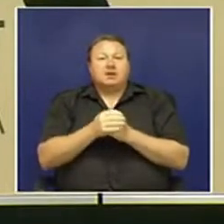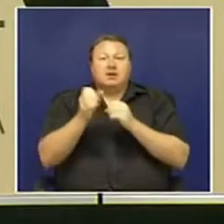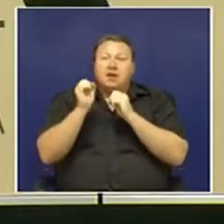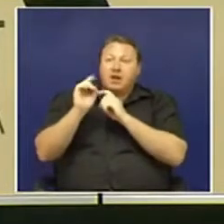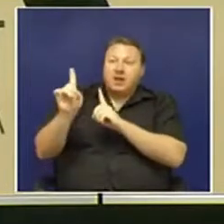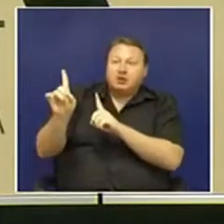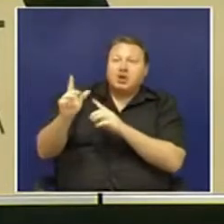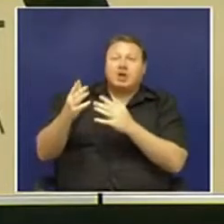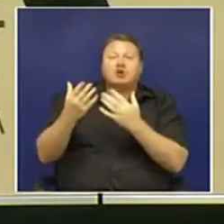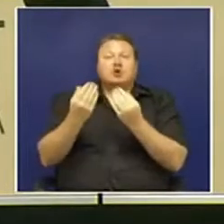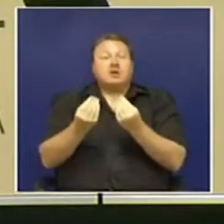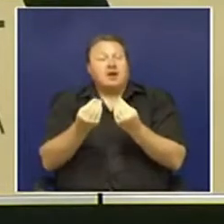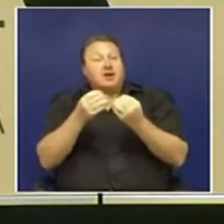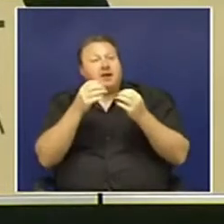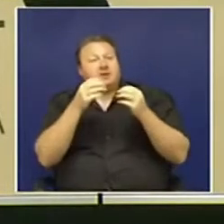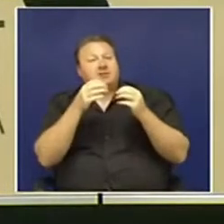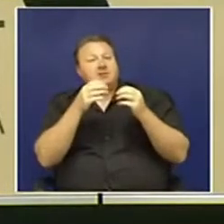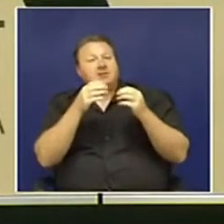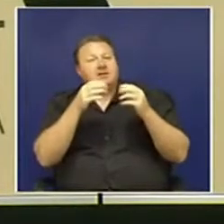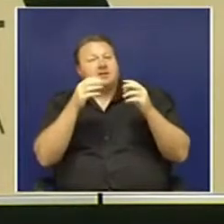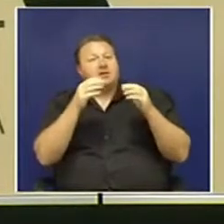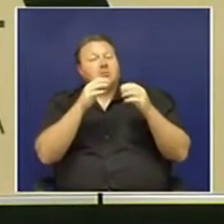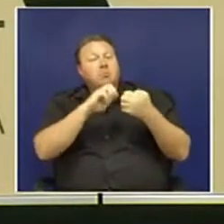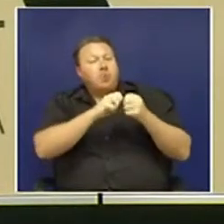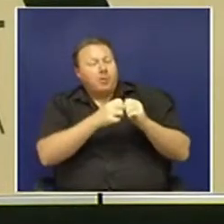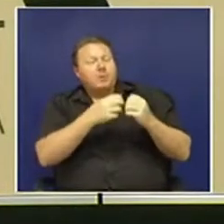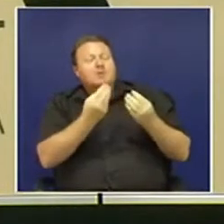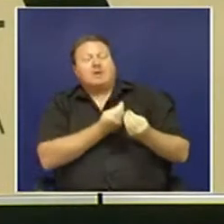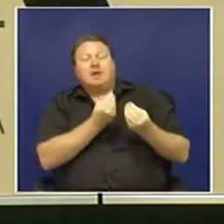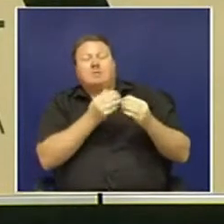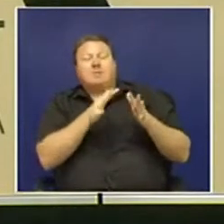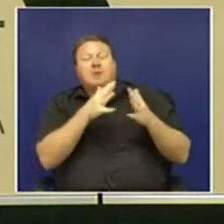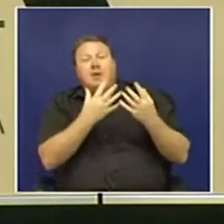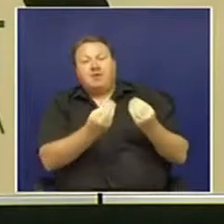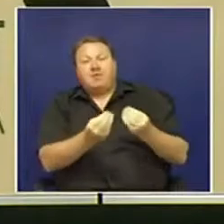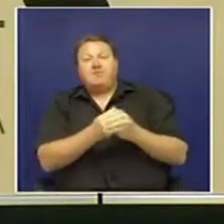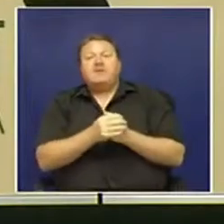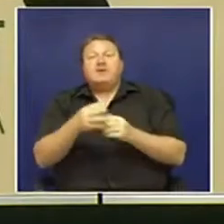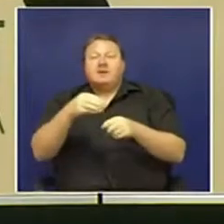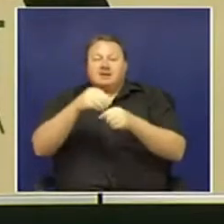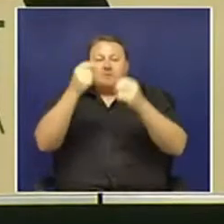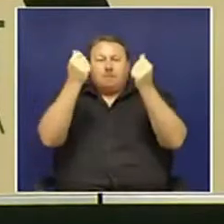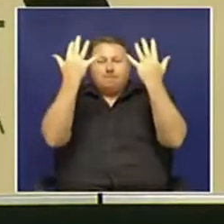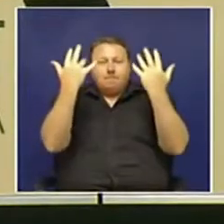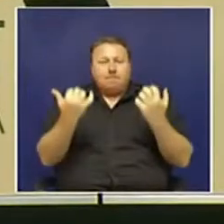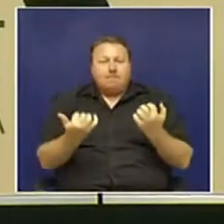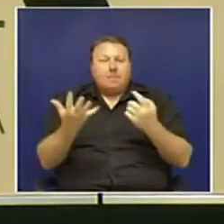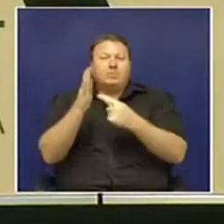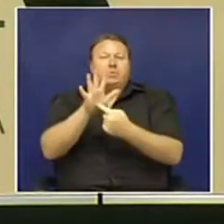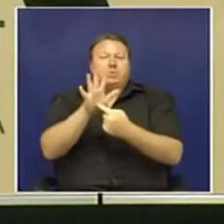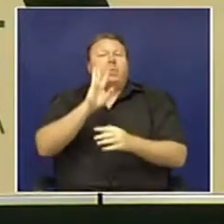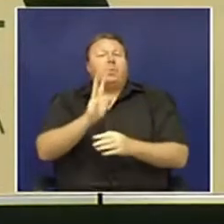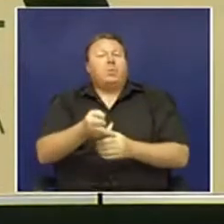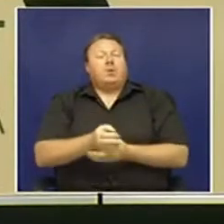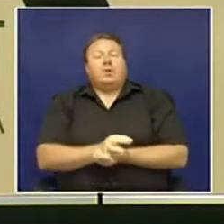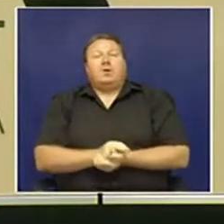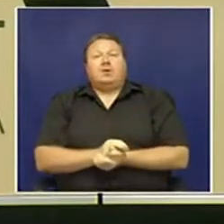the issues of young people, those will be catered for in the budget. So I want